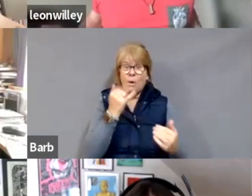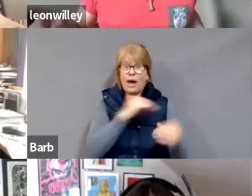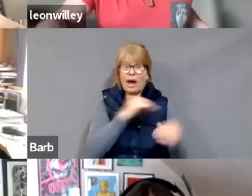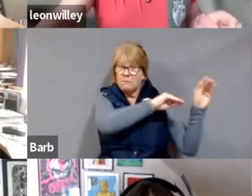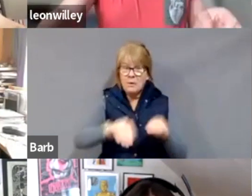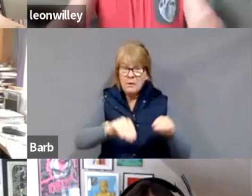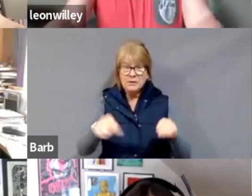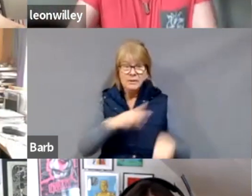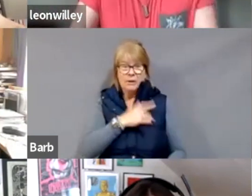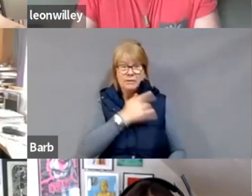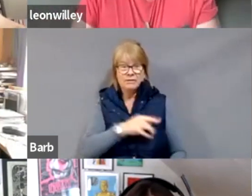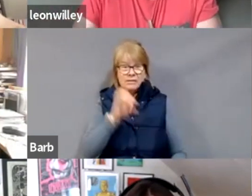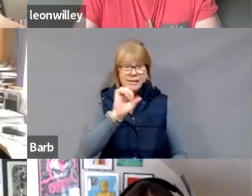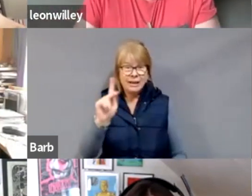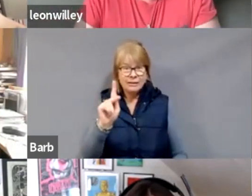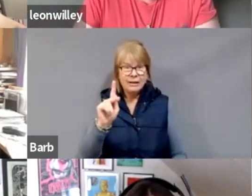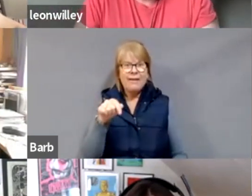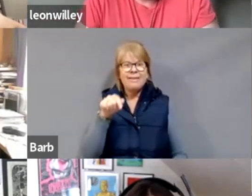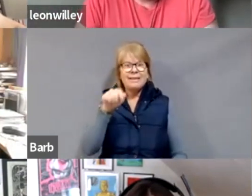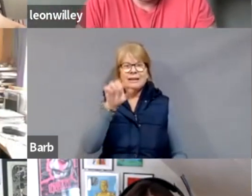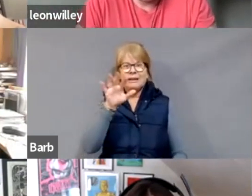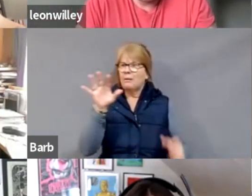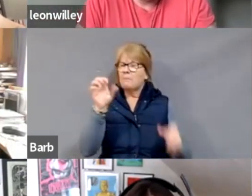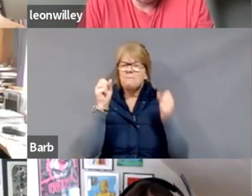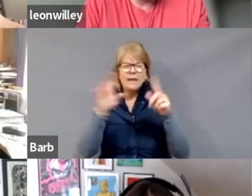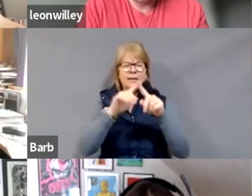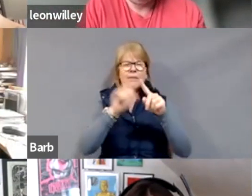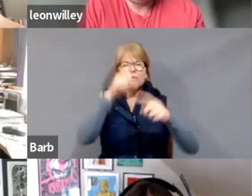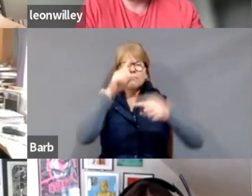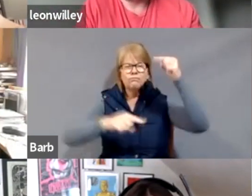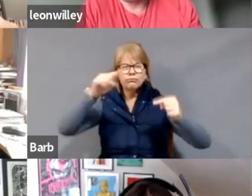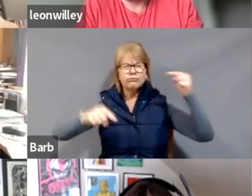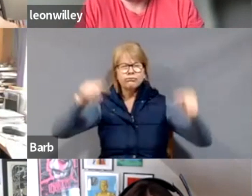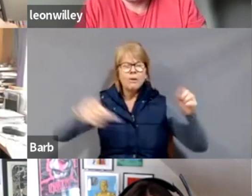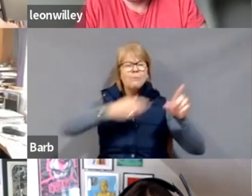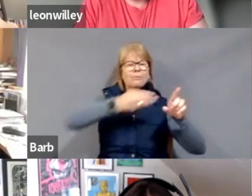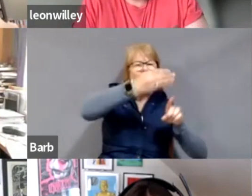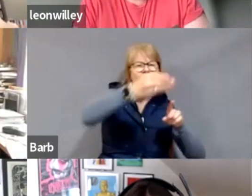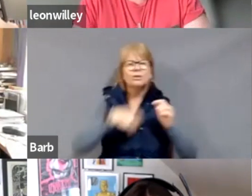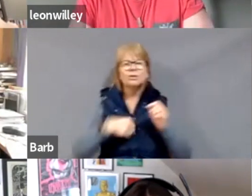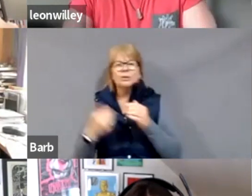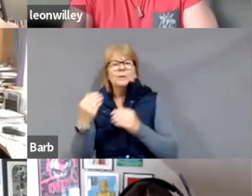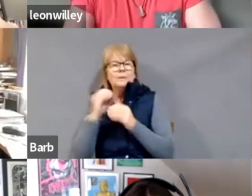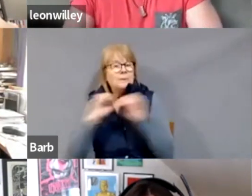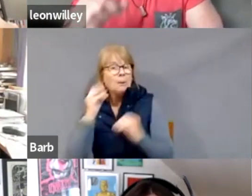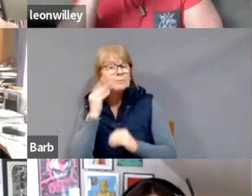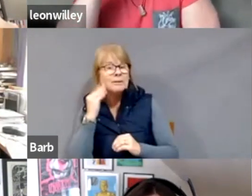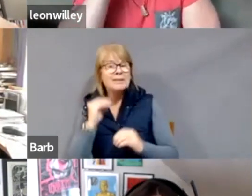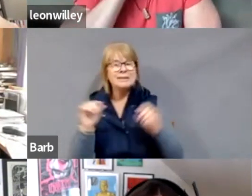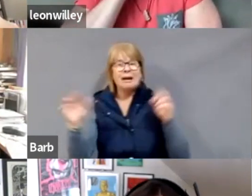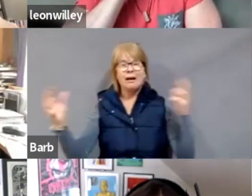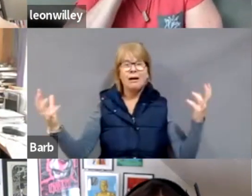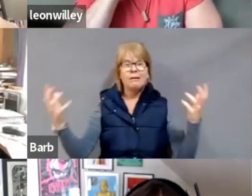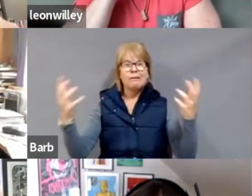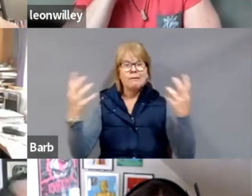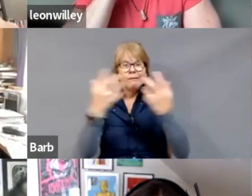province was this hybrid of amateur, professional, community. Like that's always been part